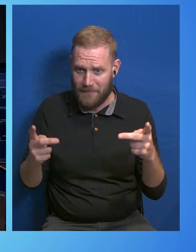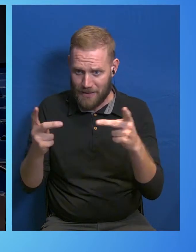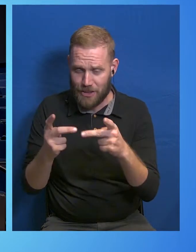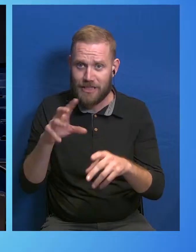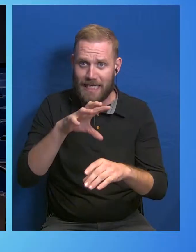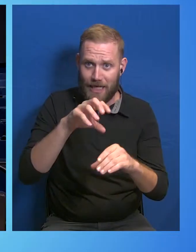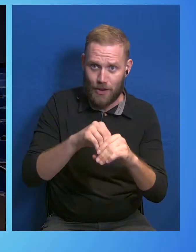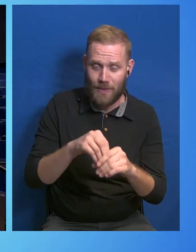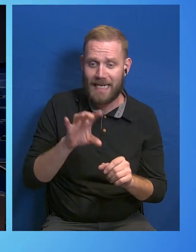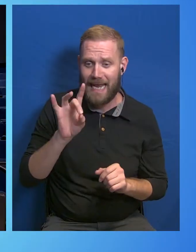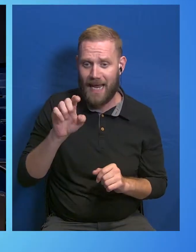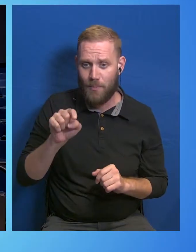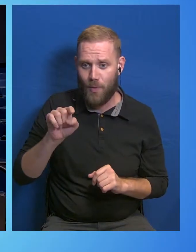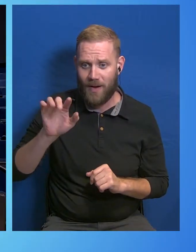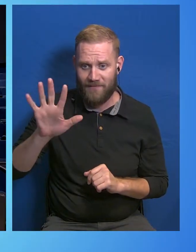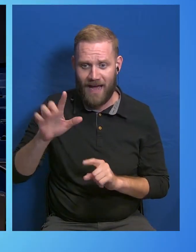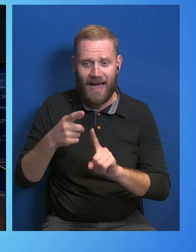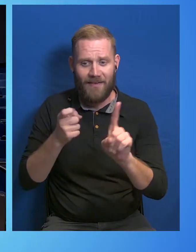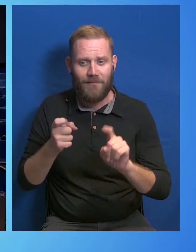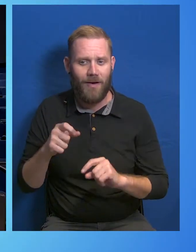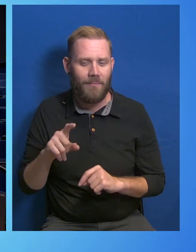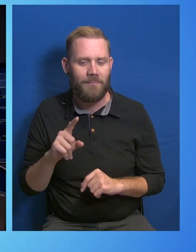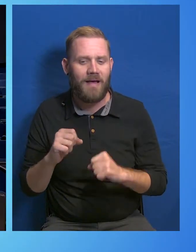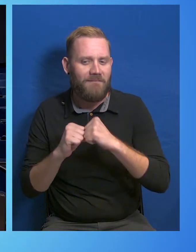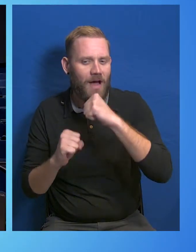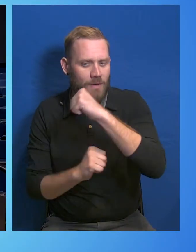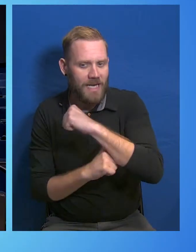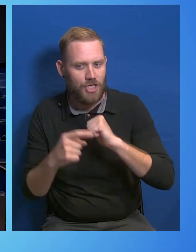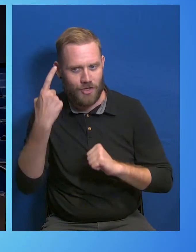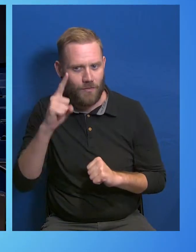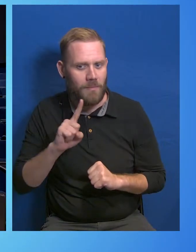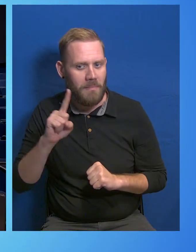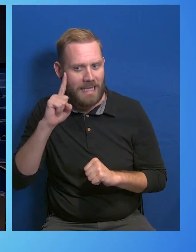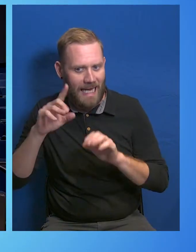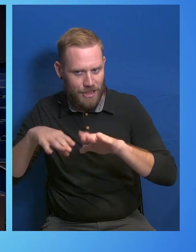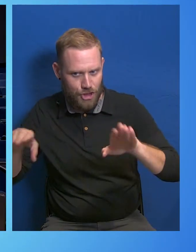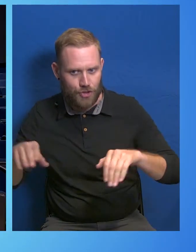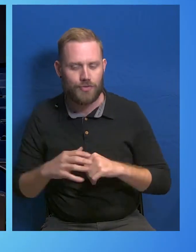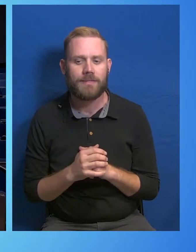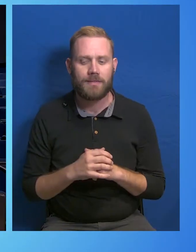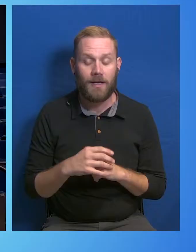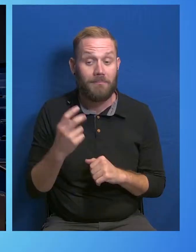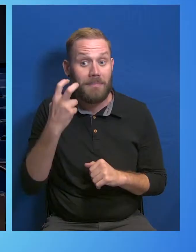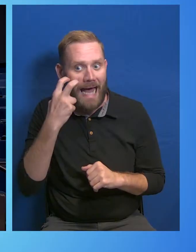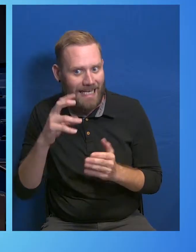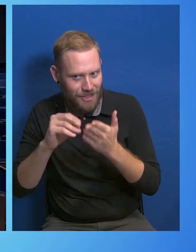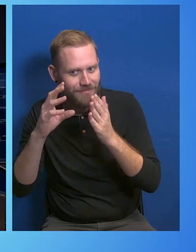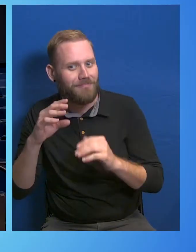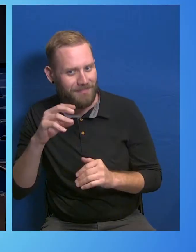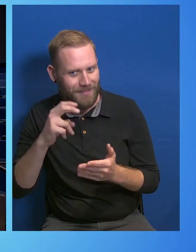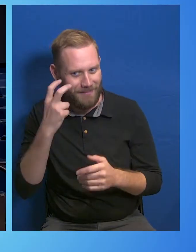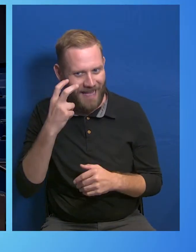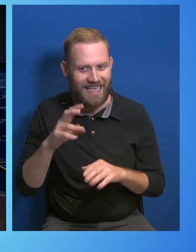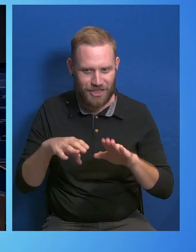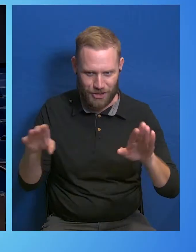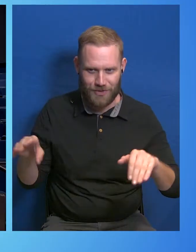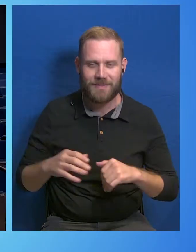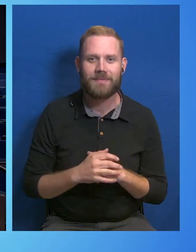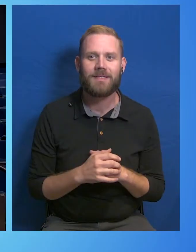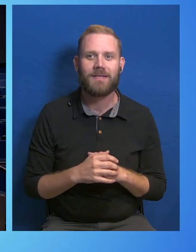8.5 at FBC, Foundation for Blind Children. At that time, we employed